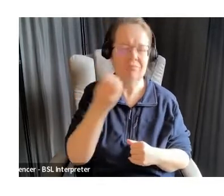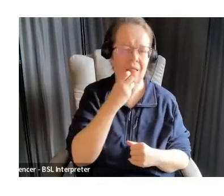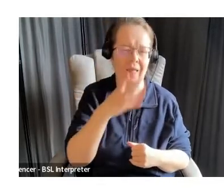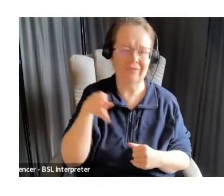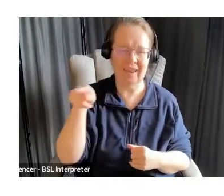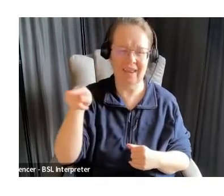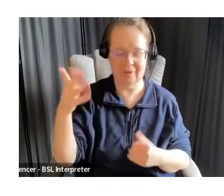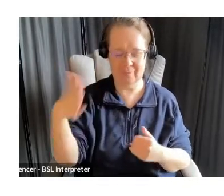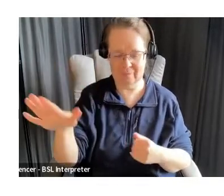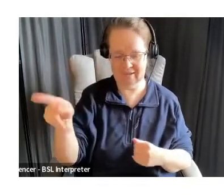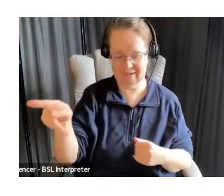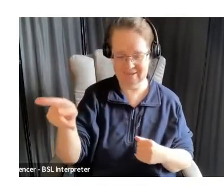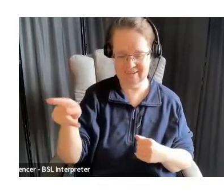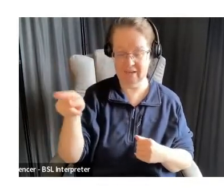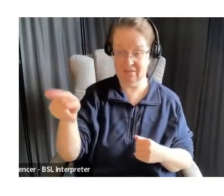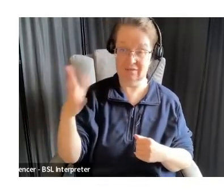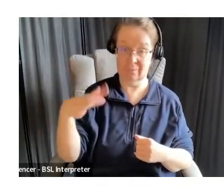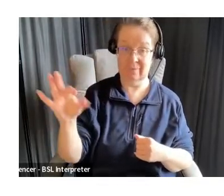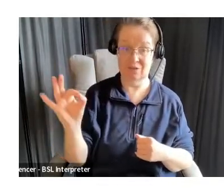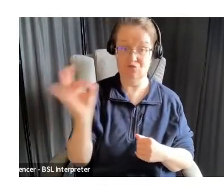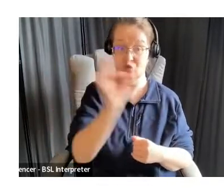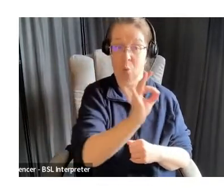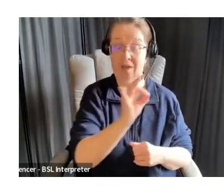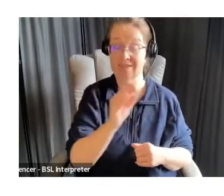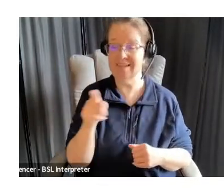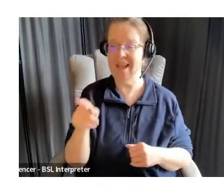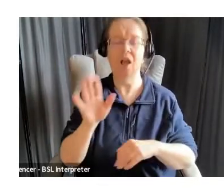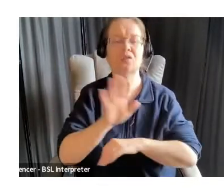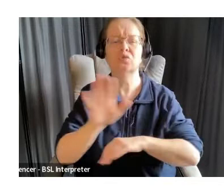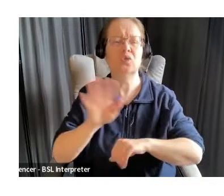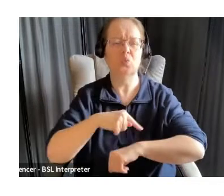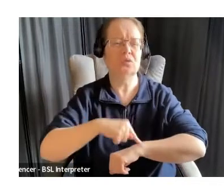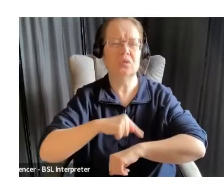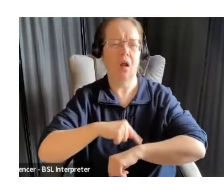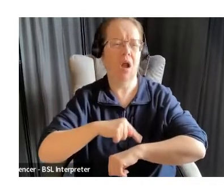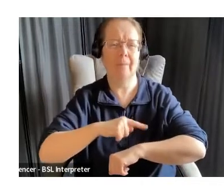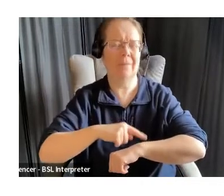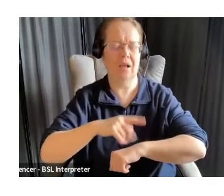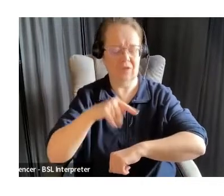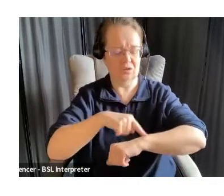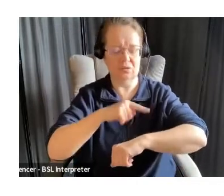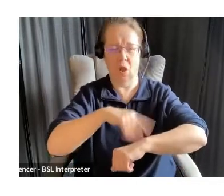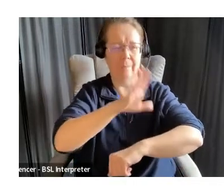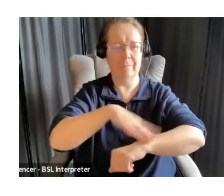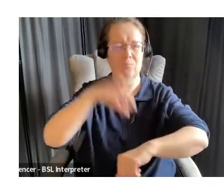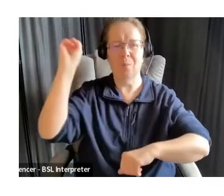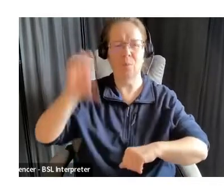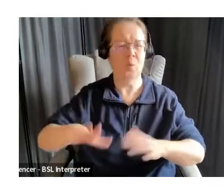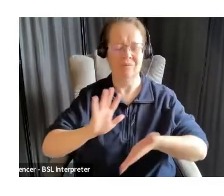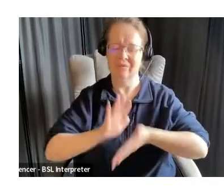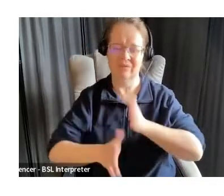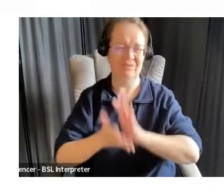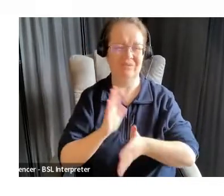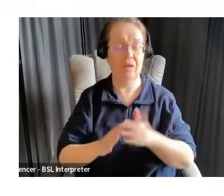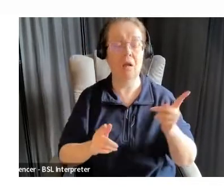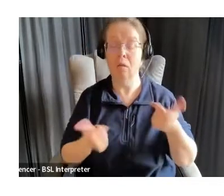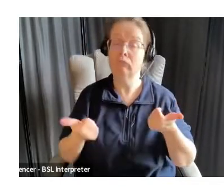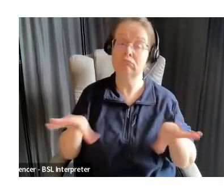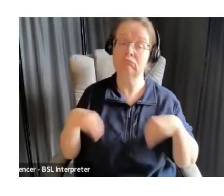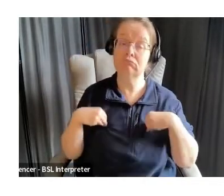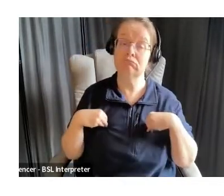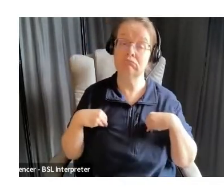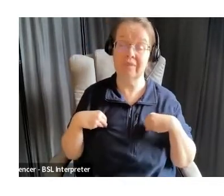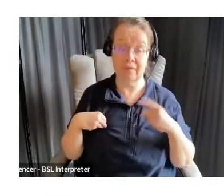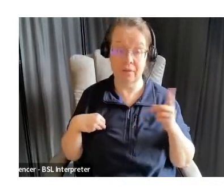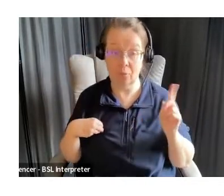that his psychometric test not be timed, that they completely remove the time element on it, and they did. But